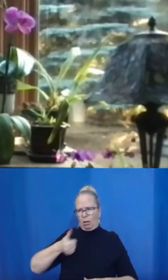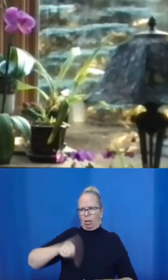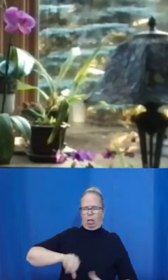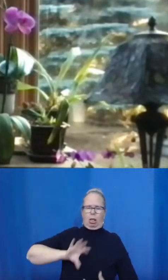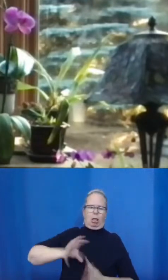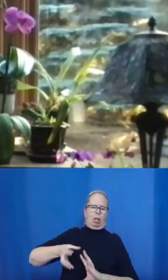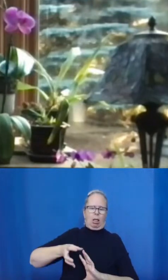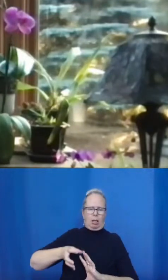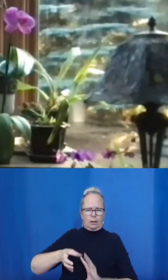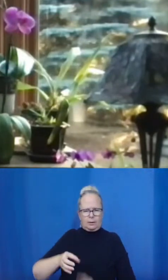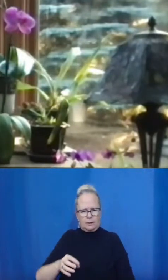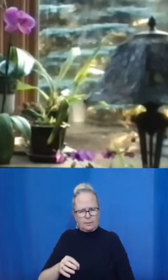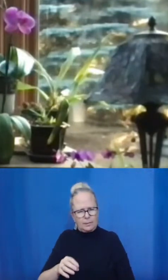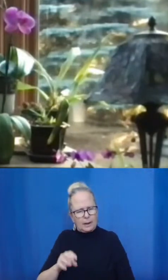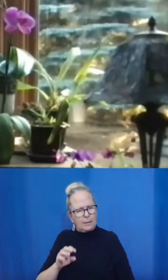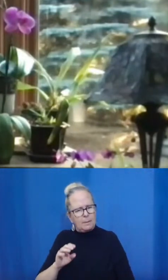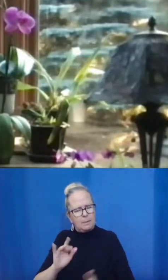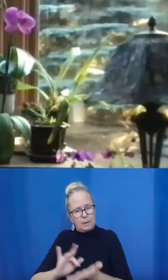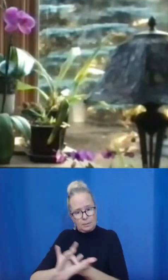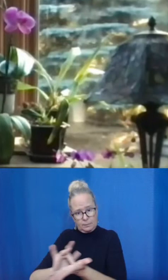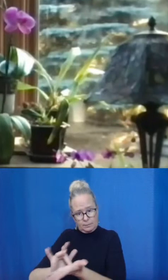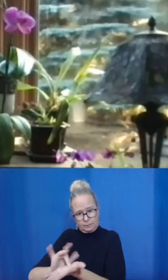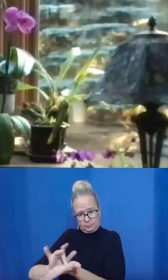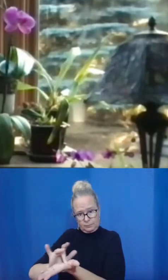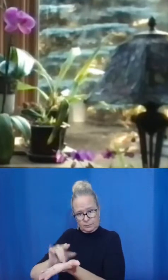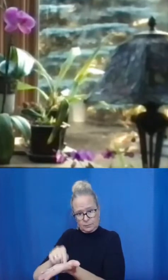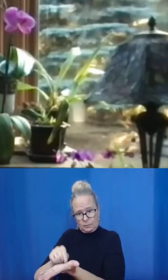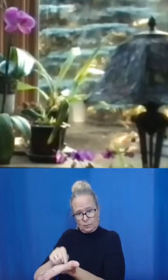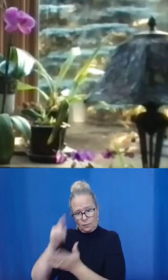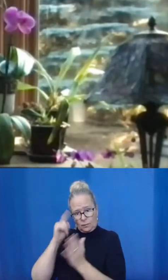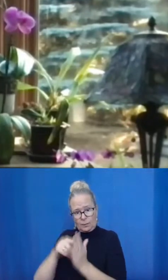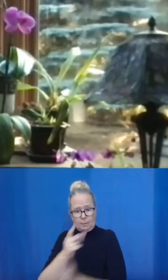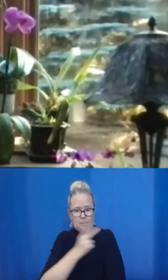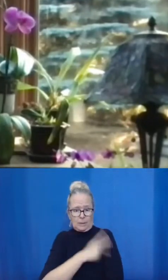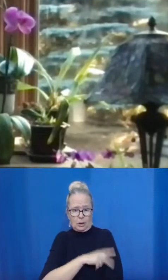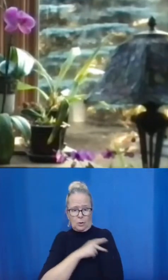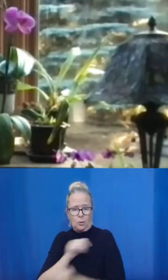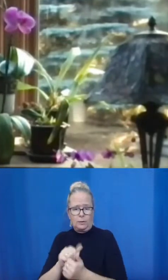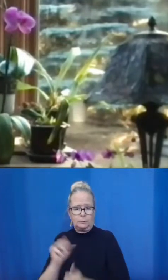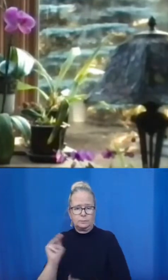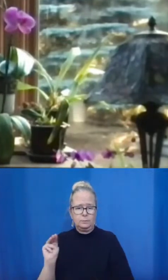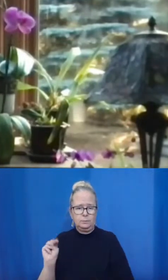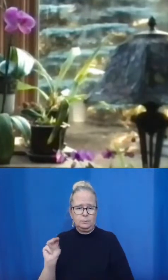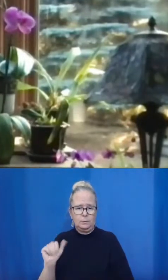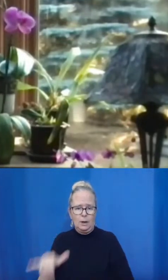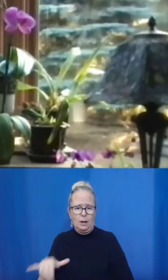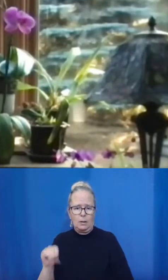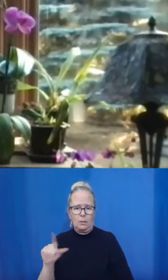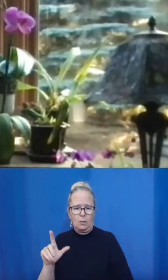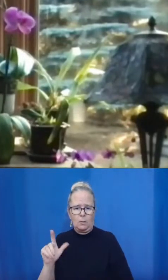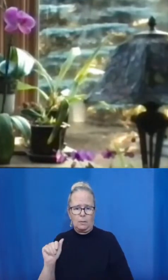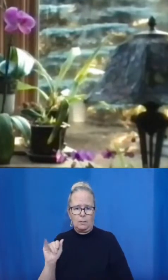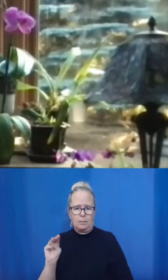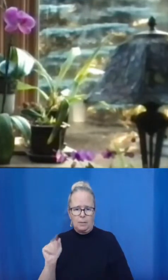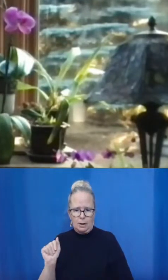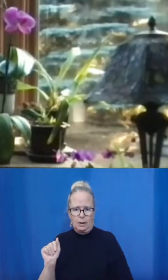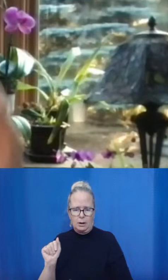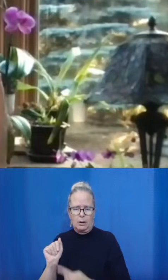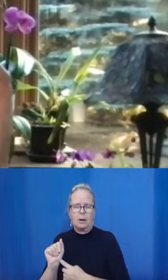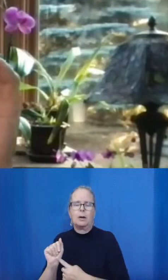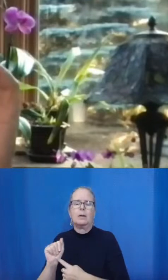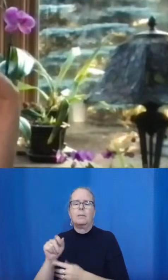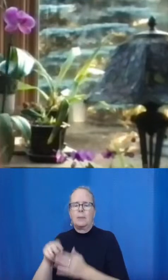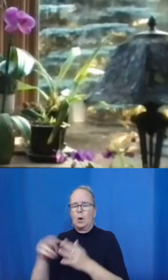of developing severe disease because their immune system is suppressed and can't respond, as well as people who are not